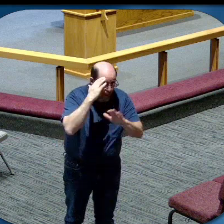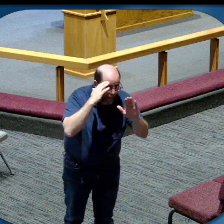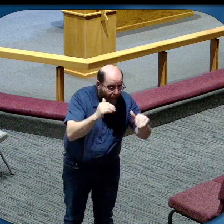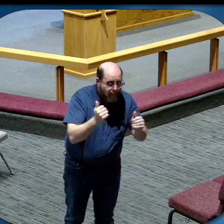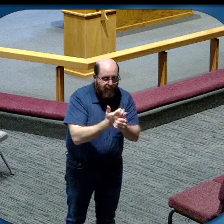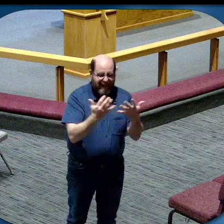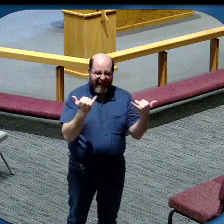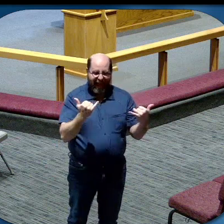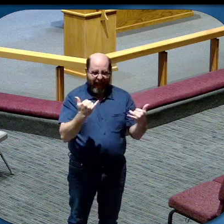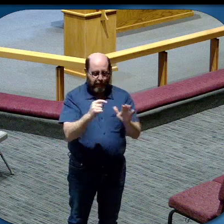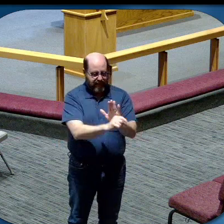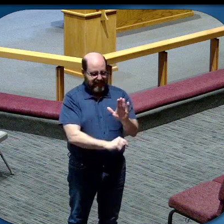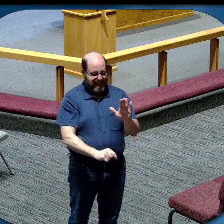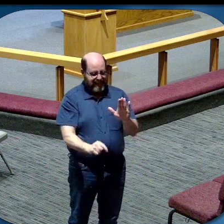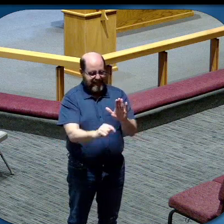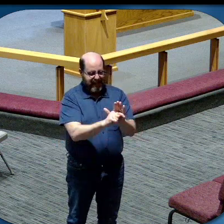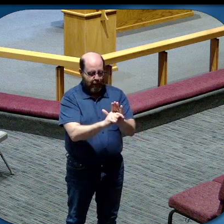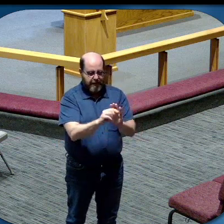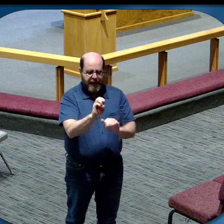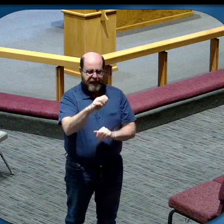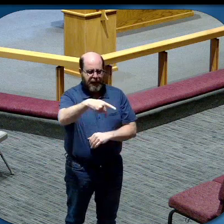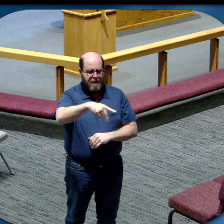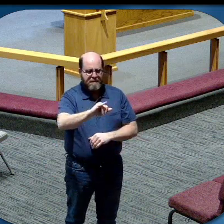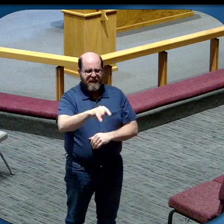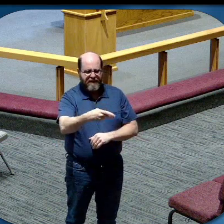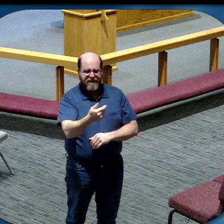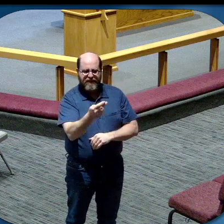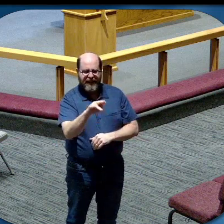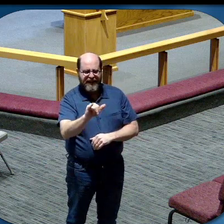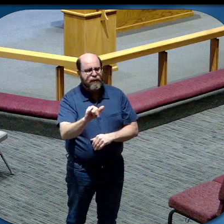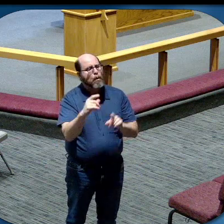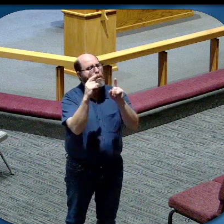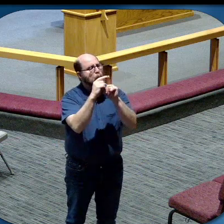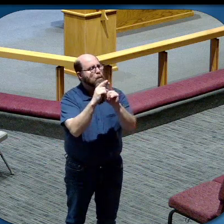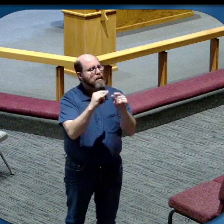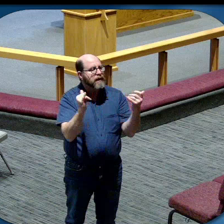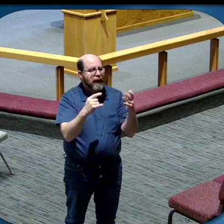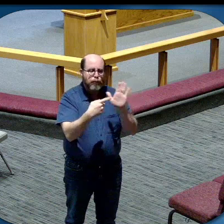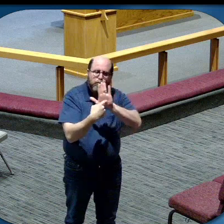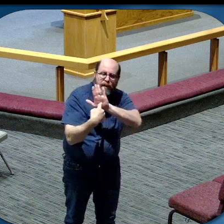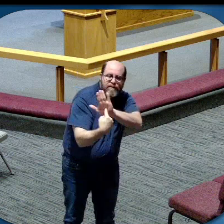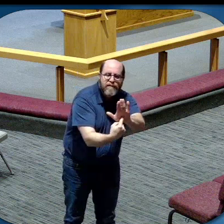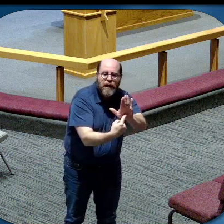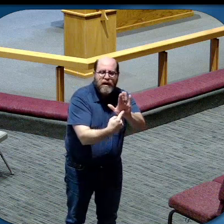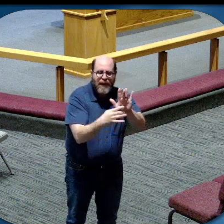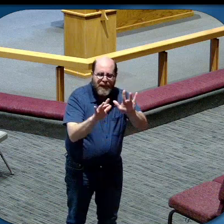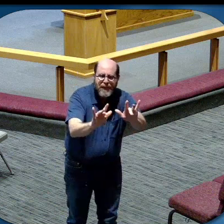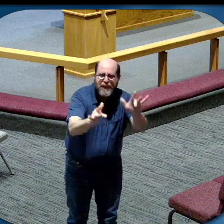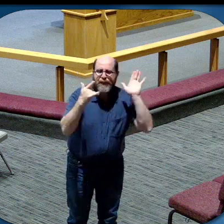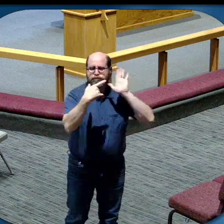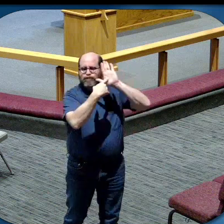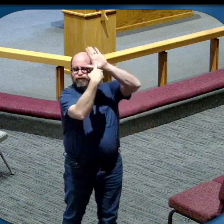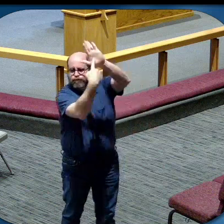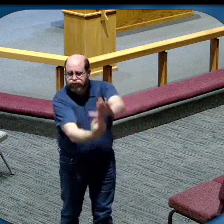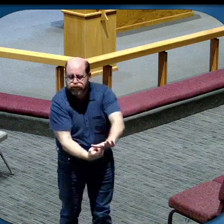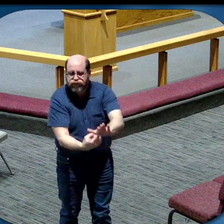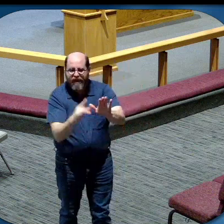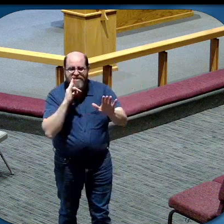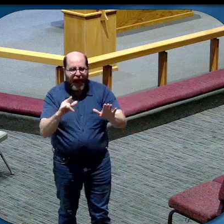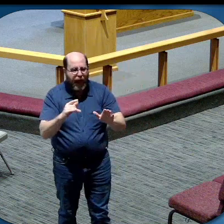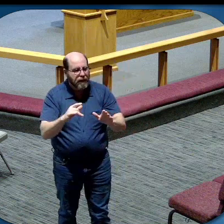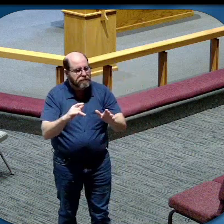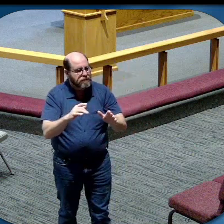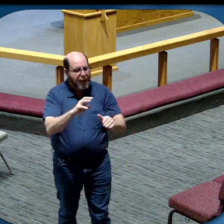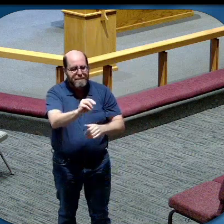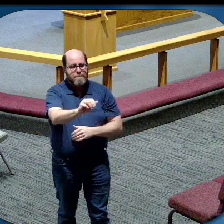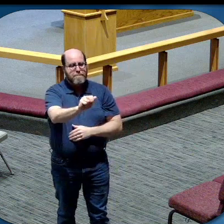We enter the season of Epiphany, which can be summed up with words such as revealing and shining forth, manifestation. The